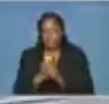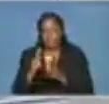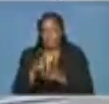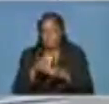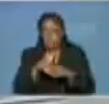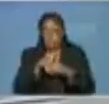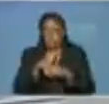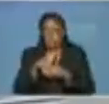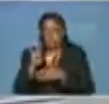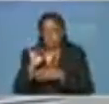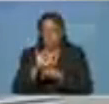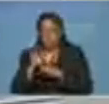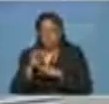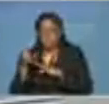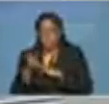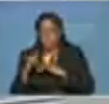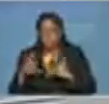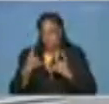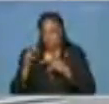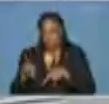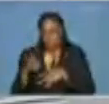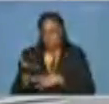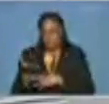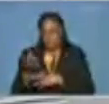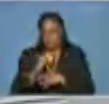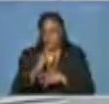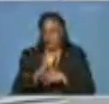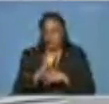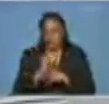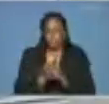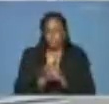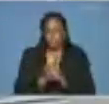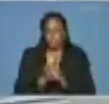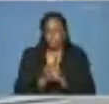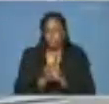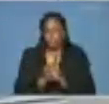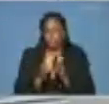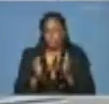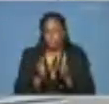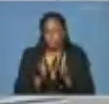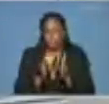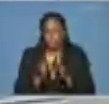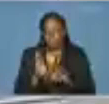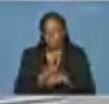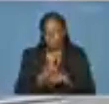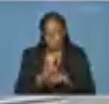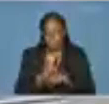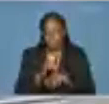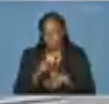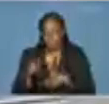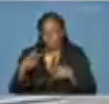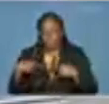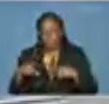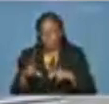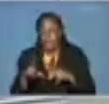by a family islander, a woman or a young person, or a small and medium-sized business, they will be